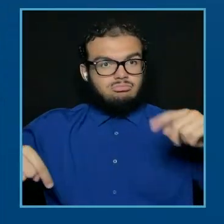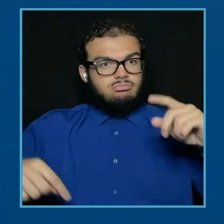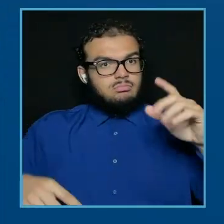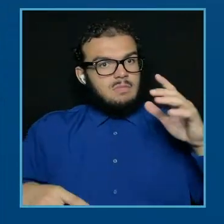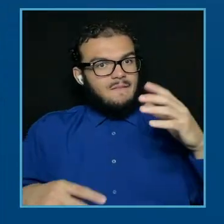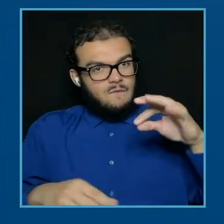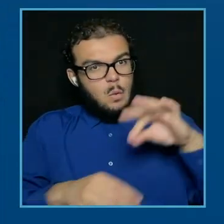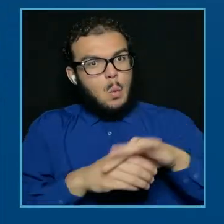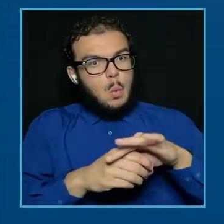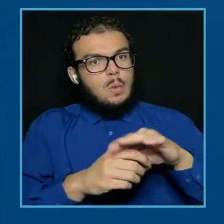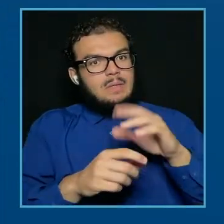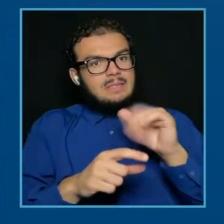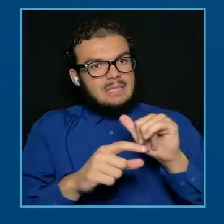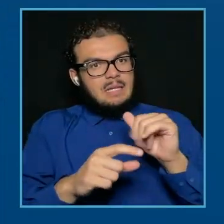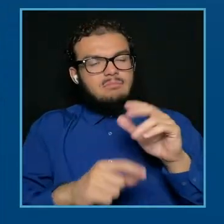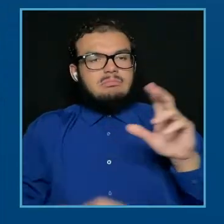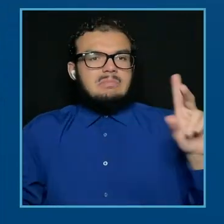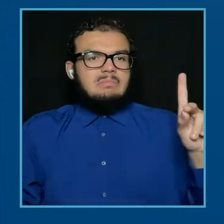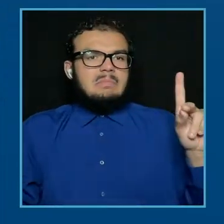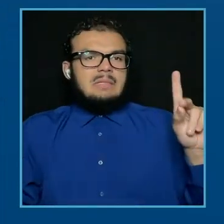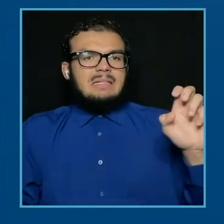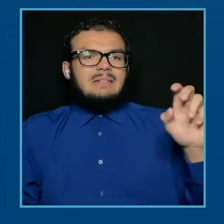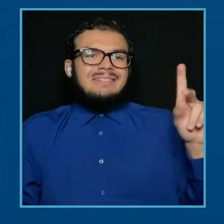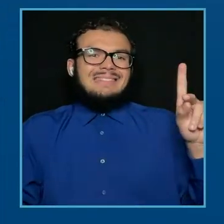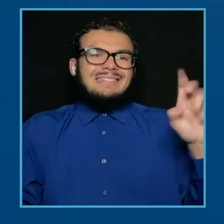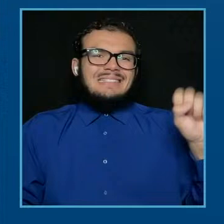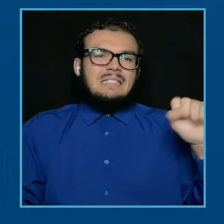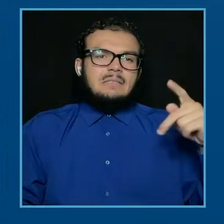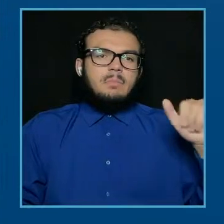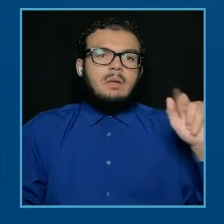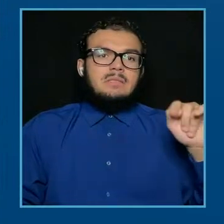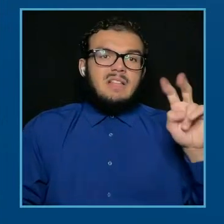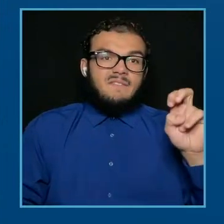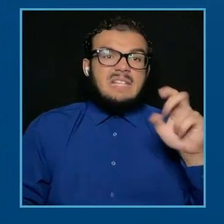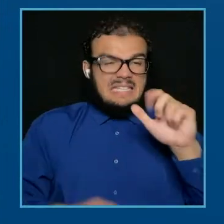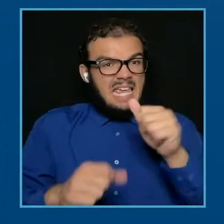be dispositive. I got to the DNC